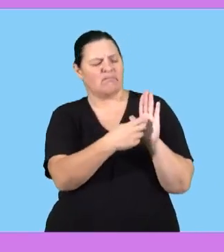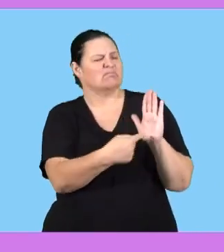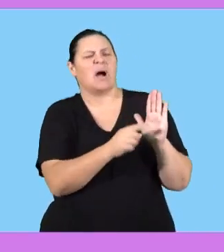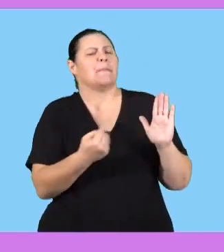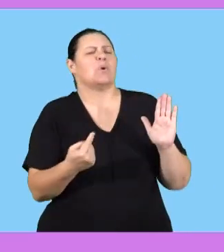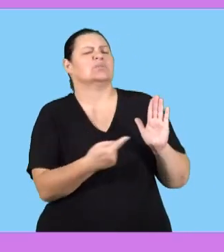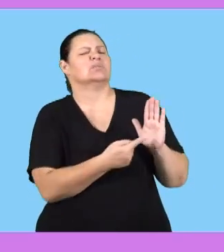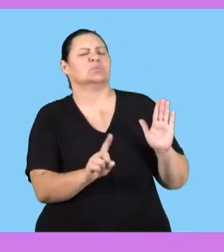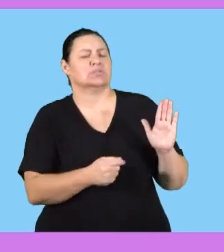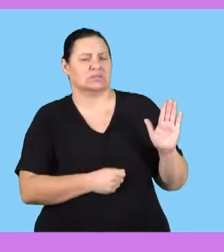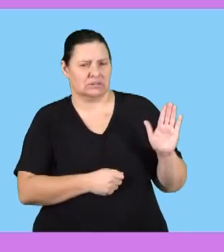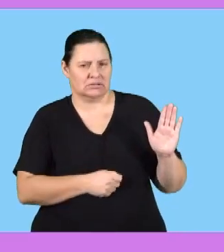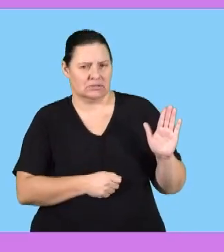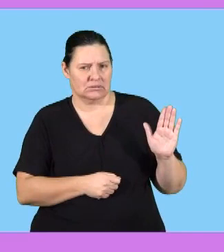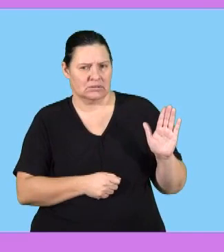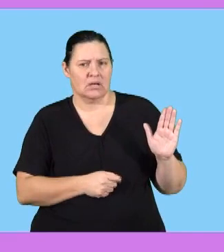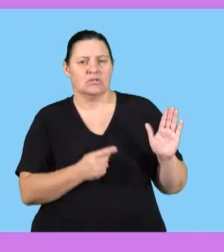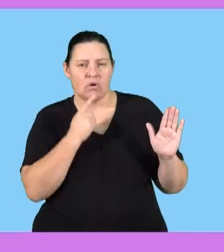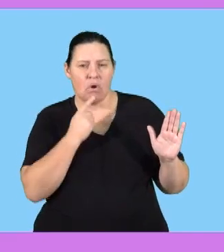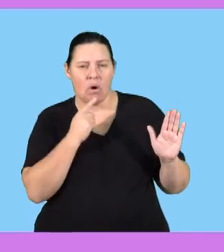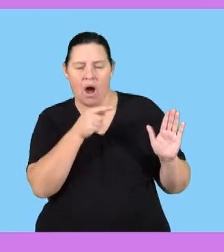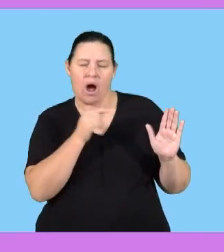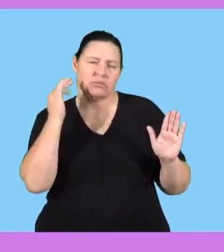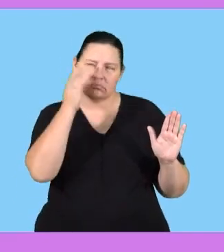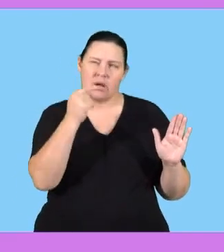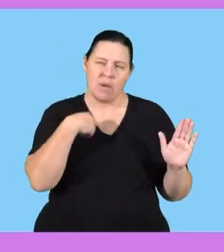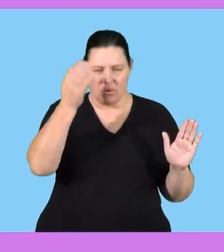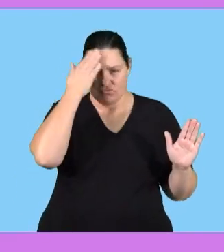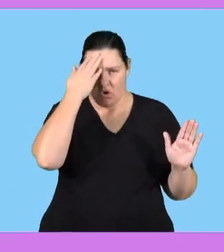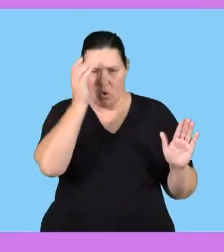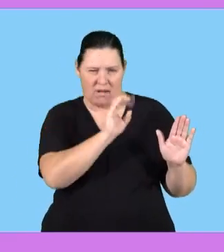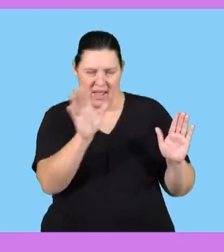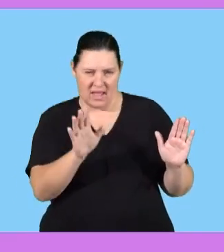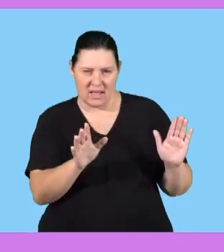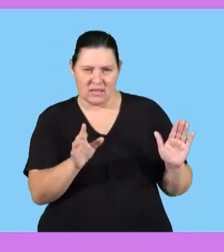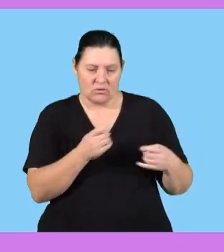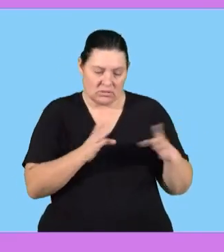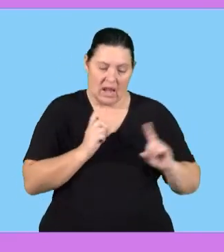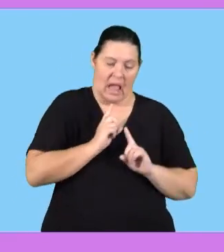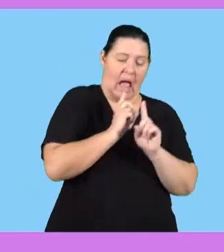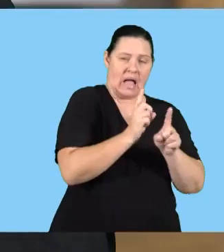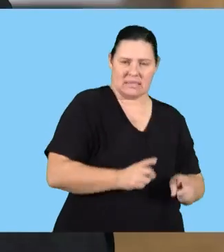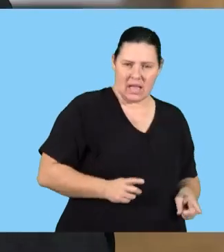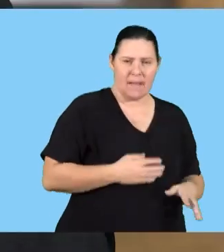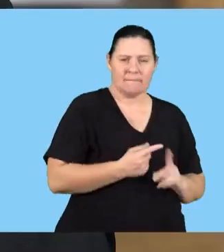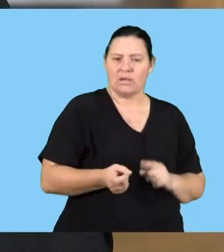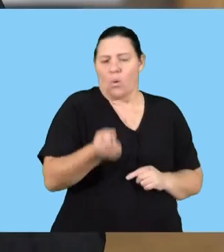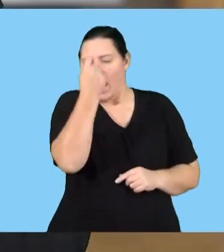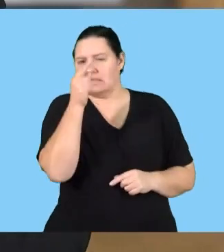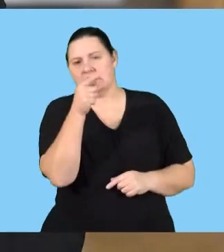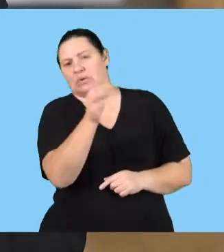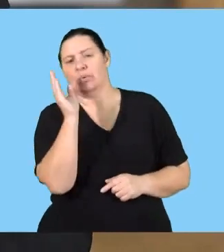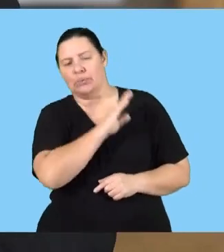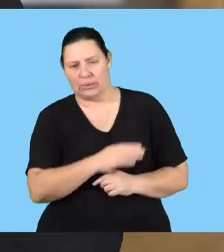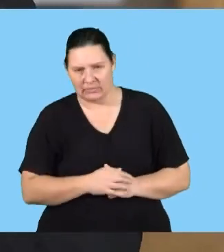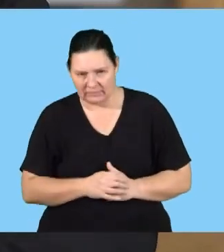the graph or table is all about. That speaks to familiarizing yourself. You'll sometimes find that we start to answer a question